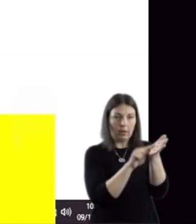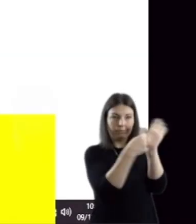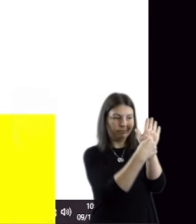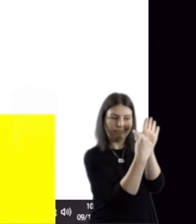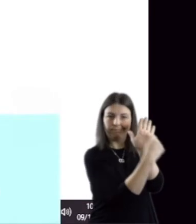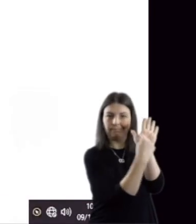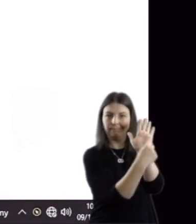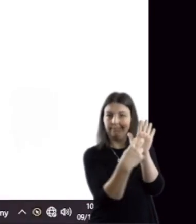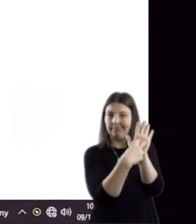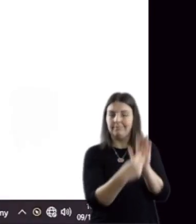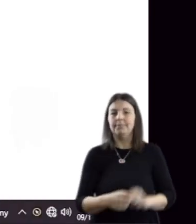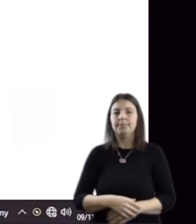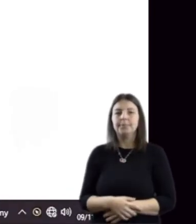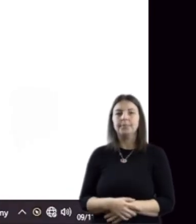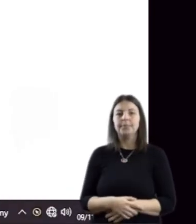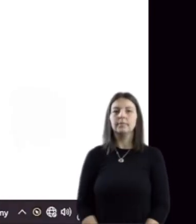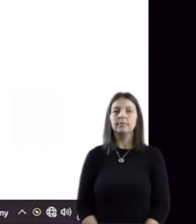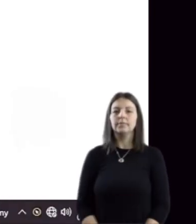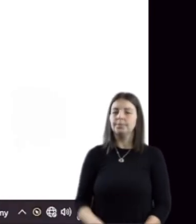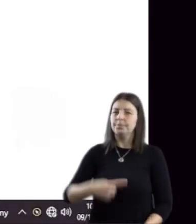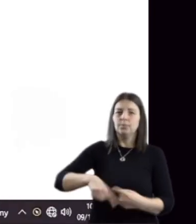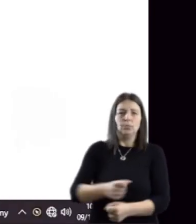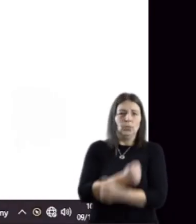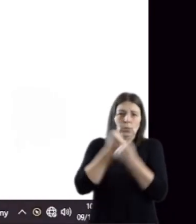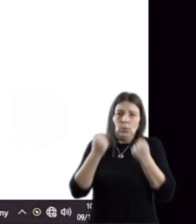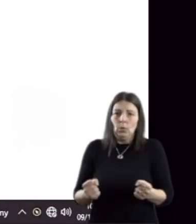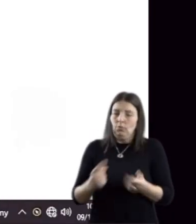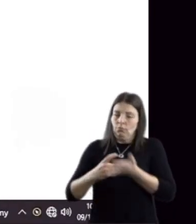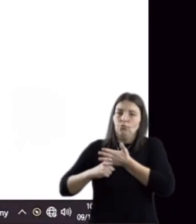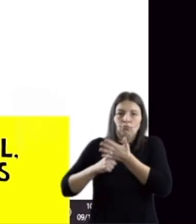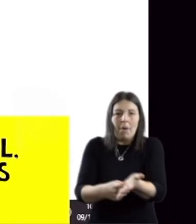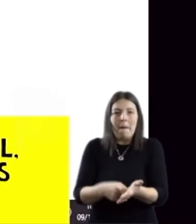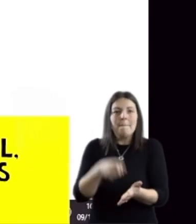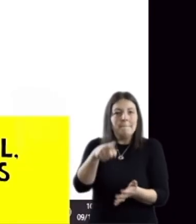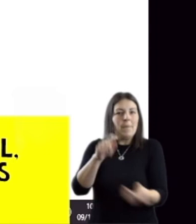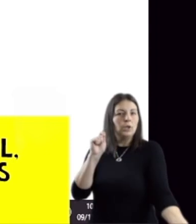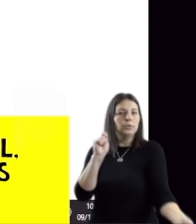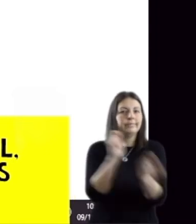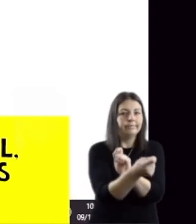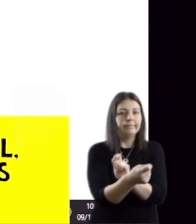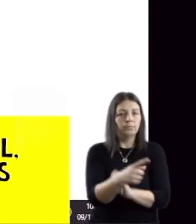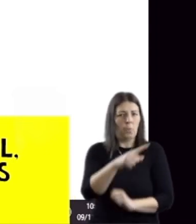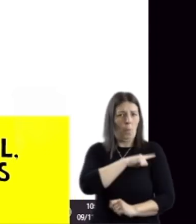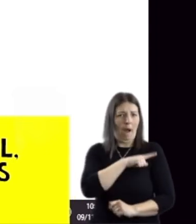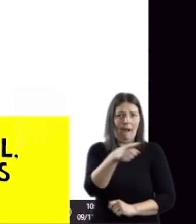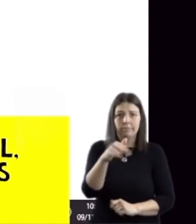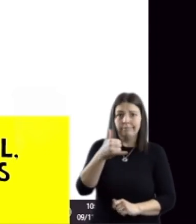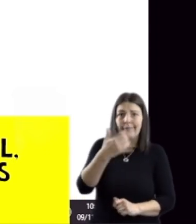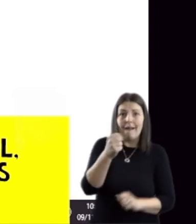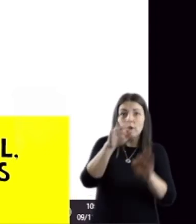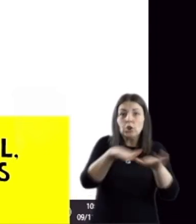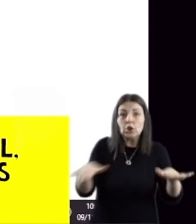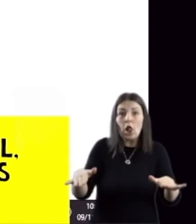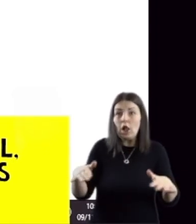The advanced settings are here. Click here to see them. Here you will find settings such as wireless